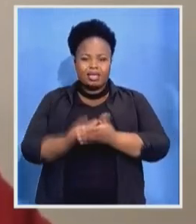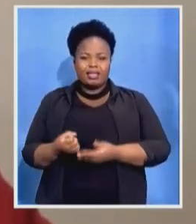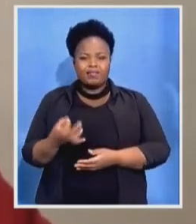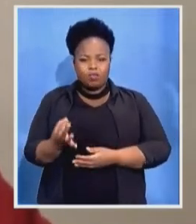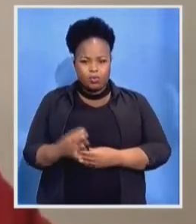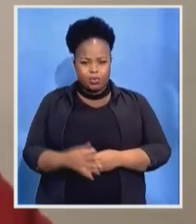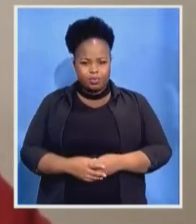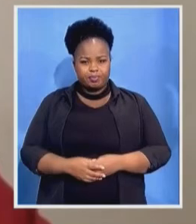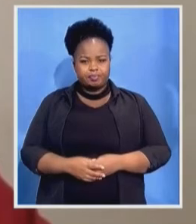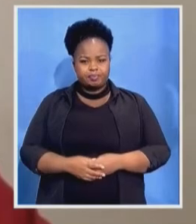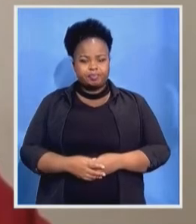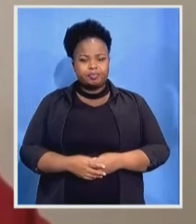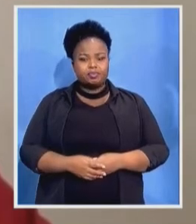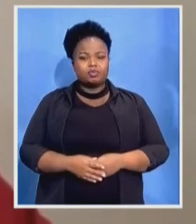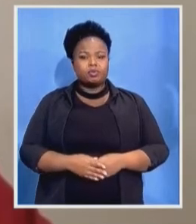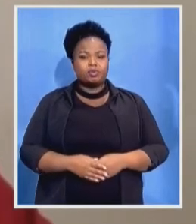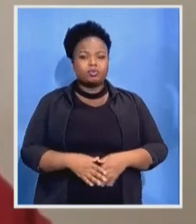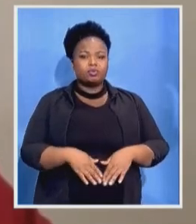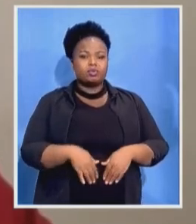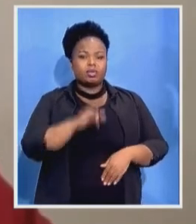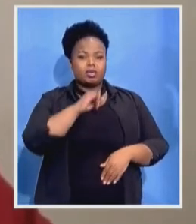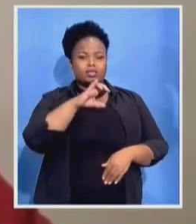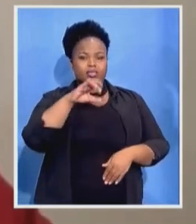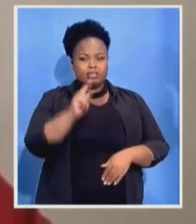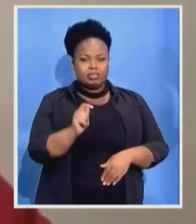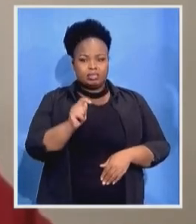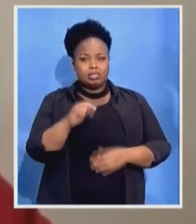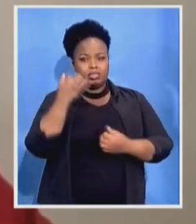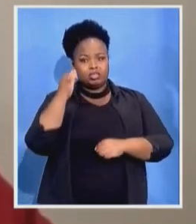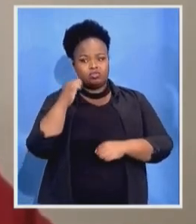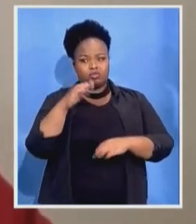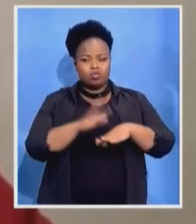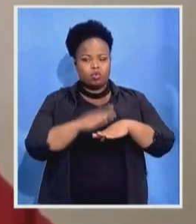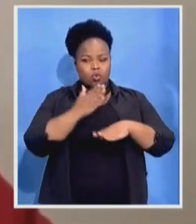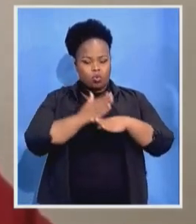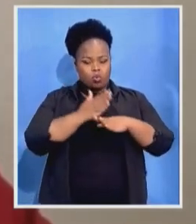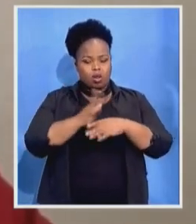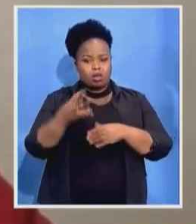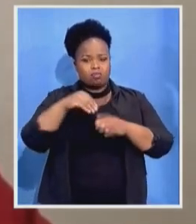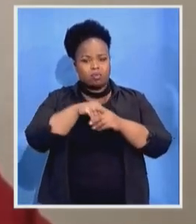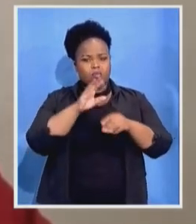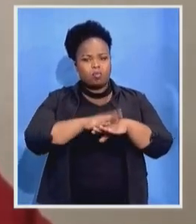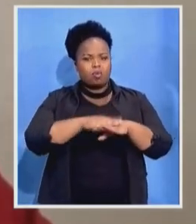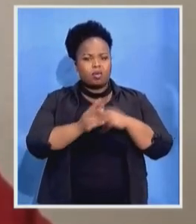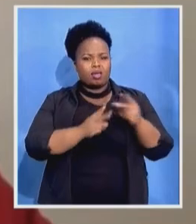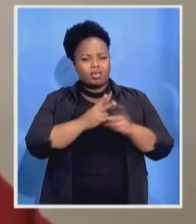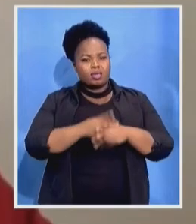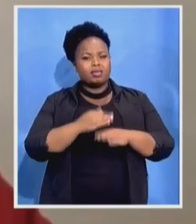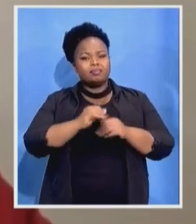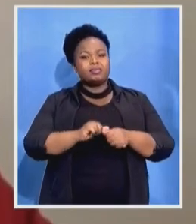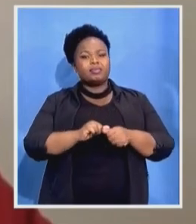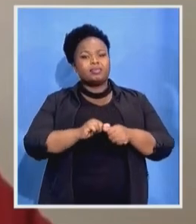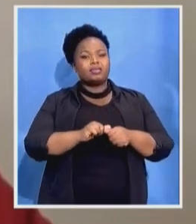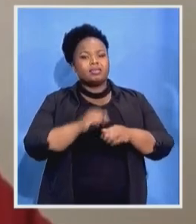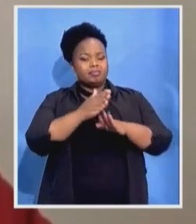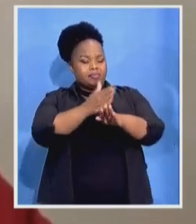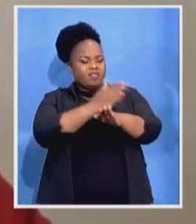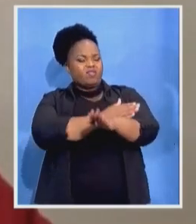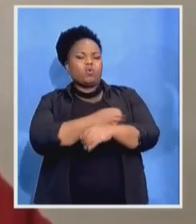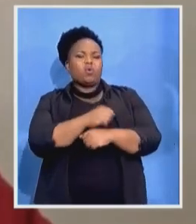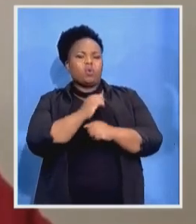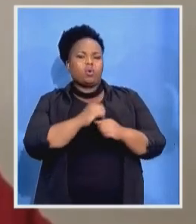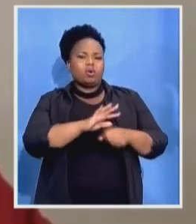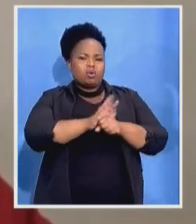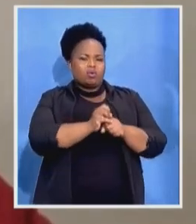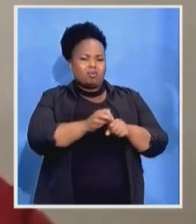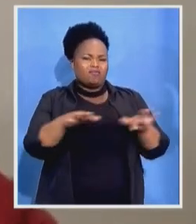ICT industry, over and above the pre-COVID-19 high mobile data charges, made a killing